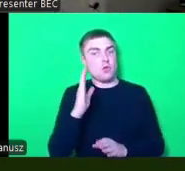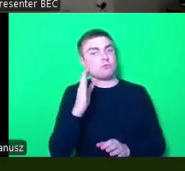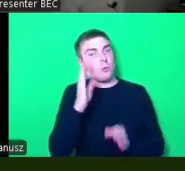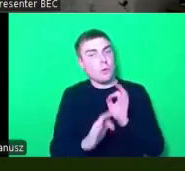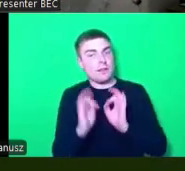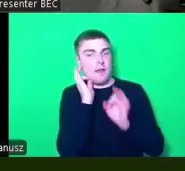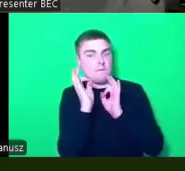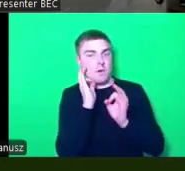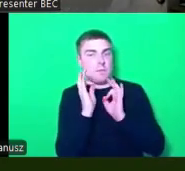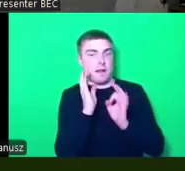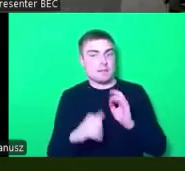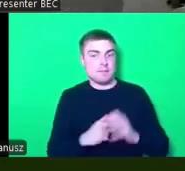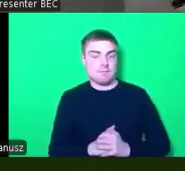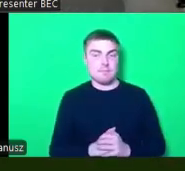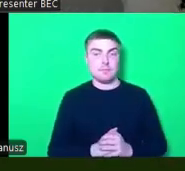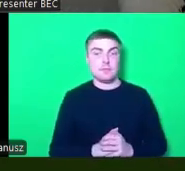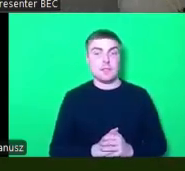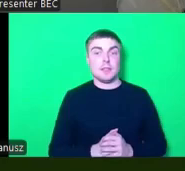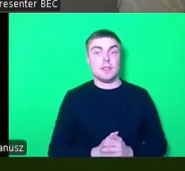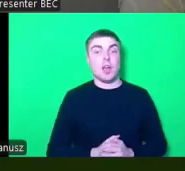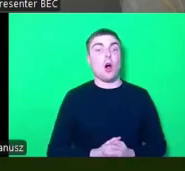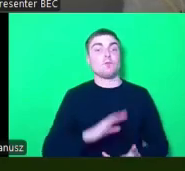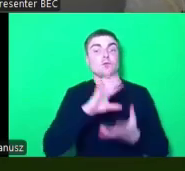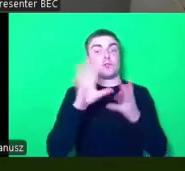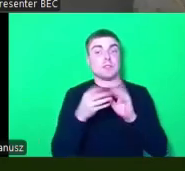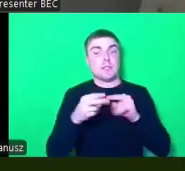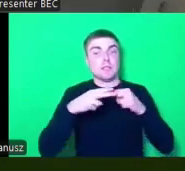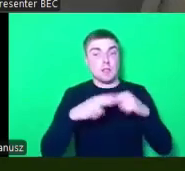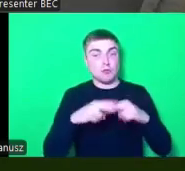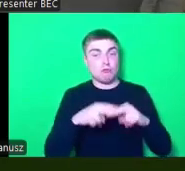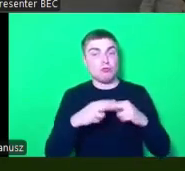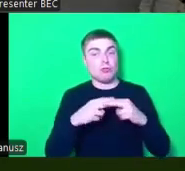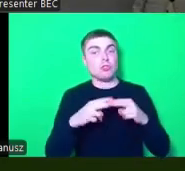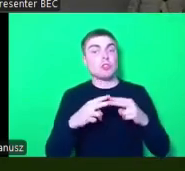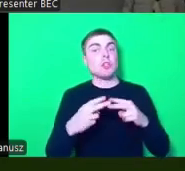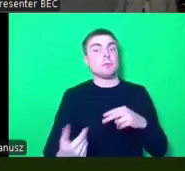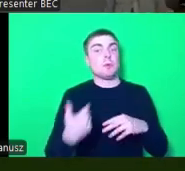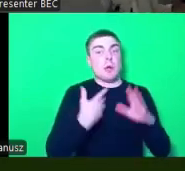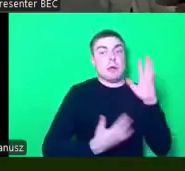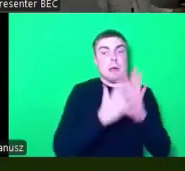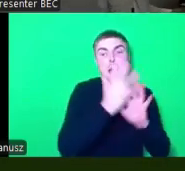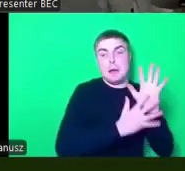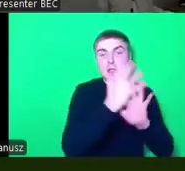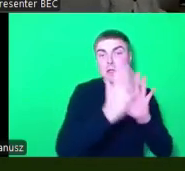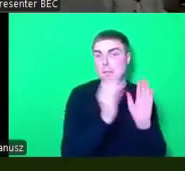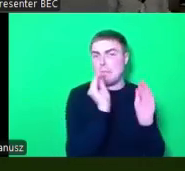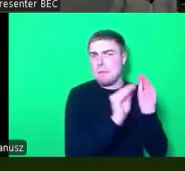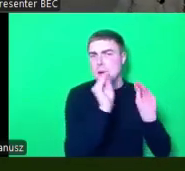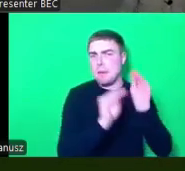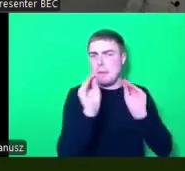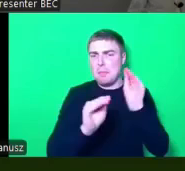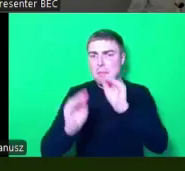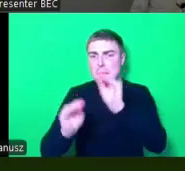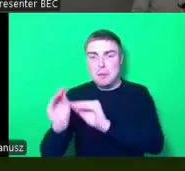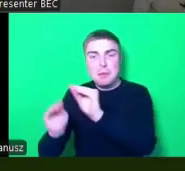those instruments in a whole range of forests along a tree diversity gradient, both in young experiments in